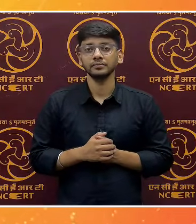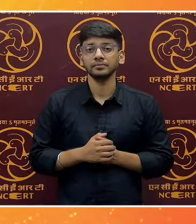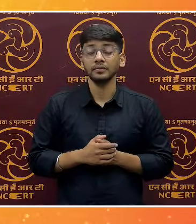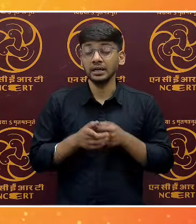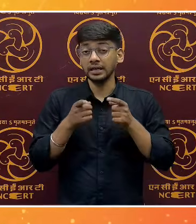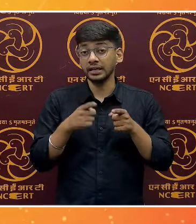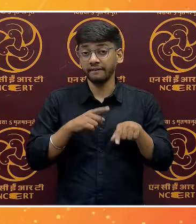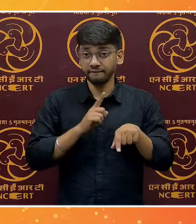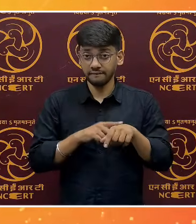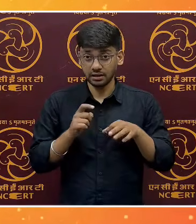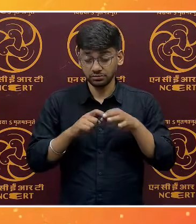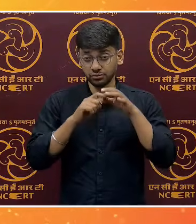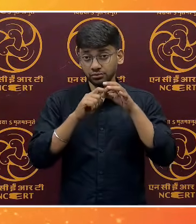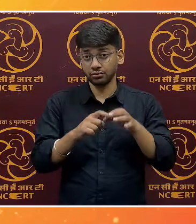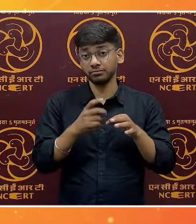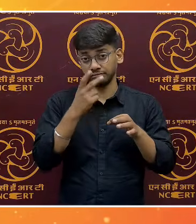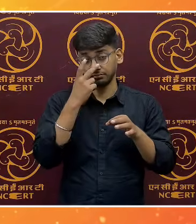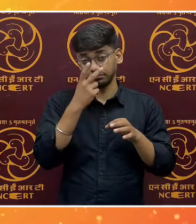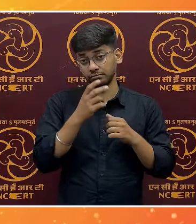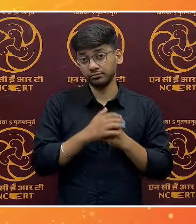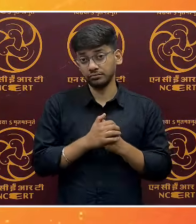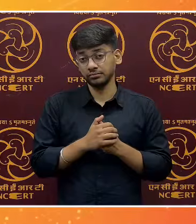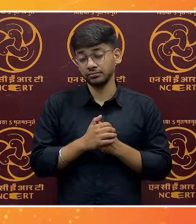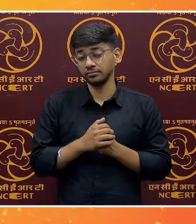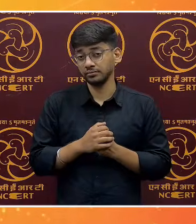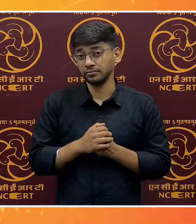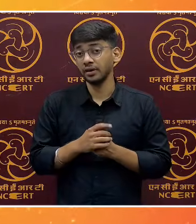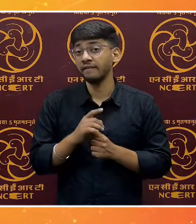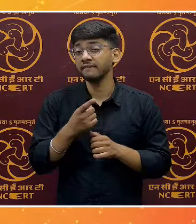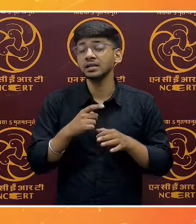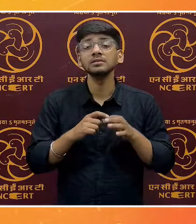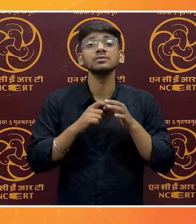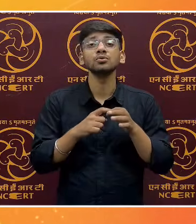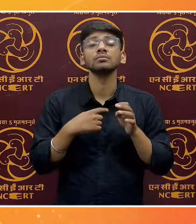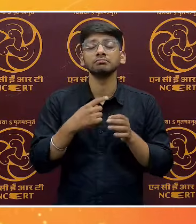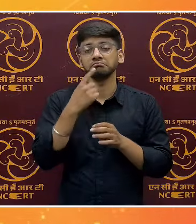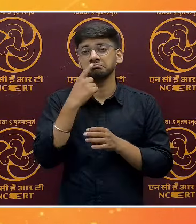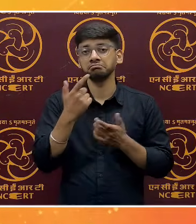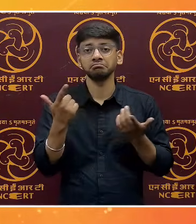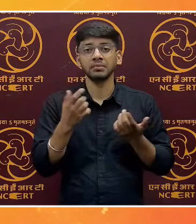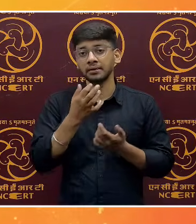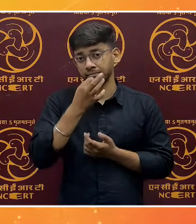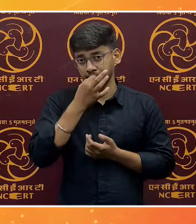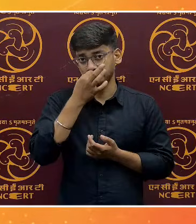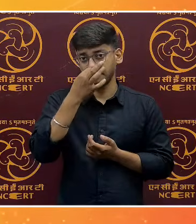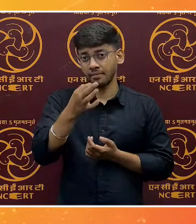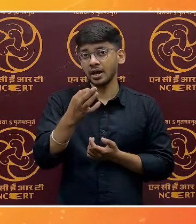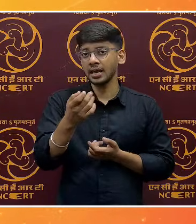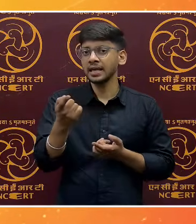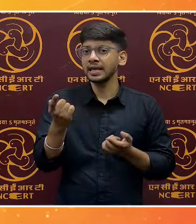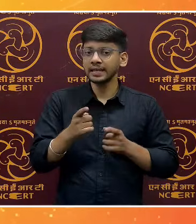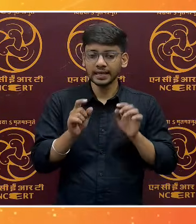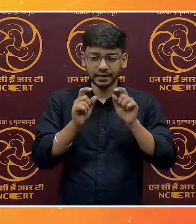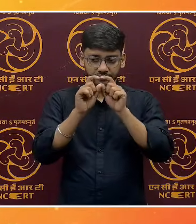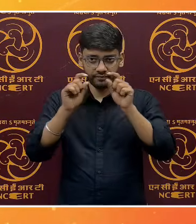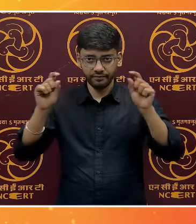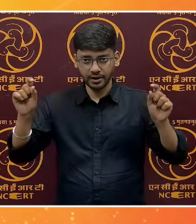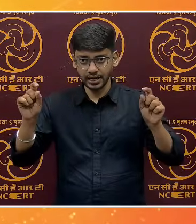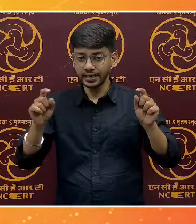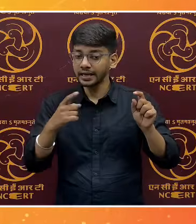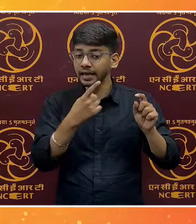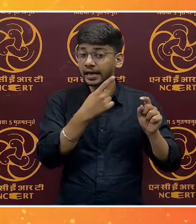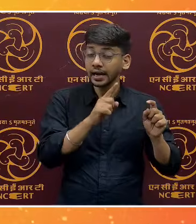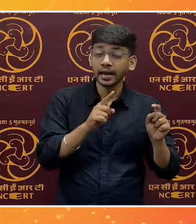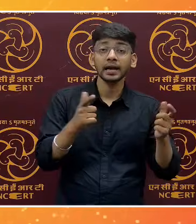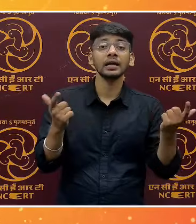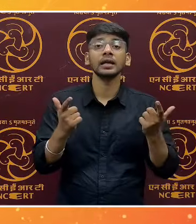this is the first question. So the first question says which statement is correct? The first statement